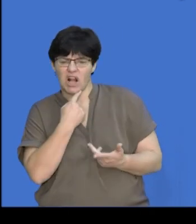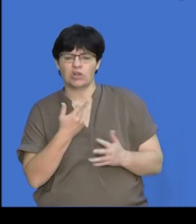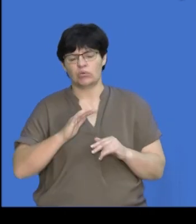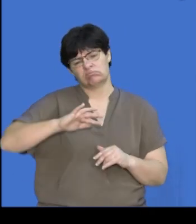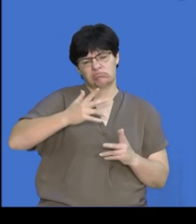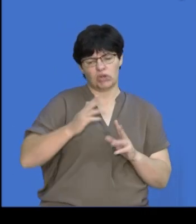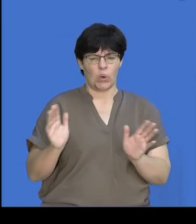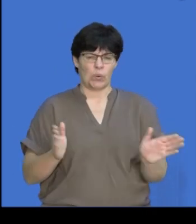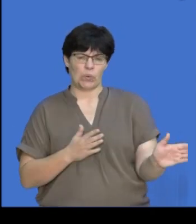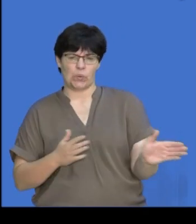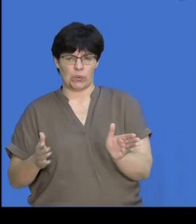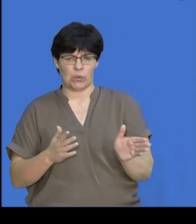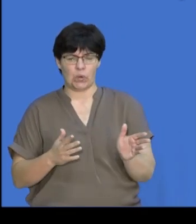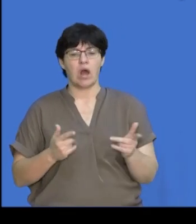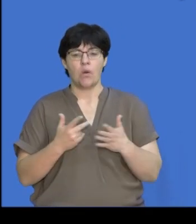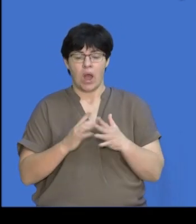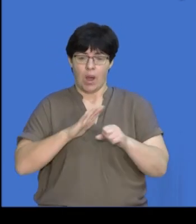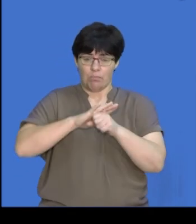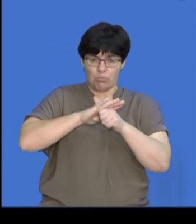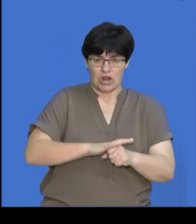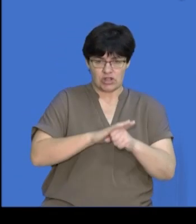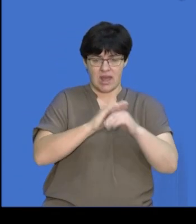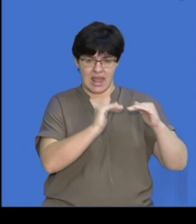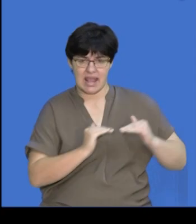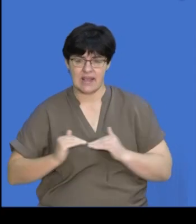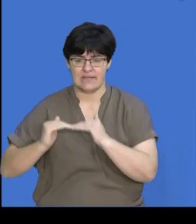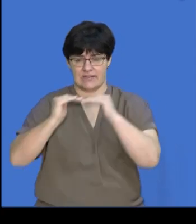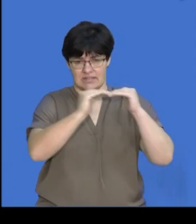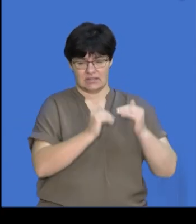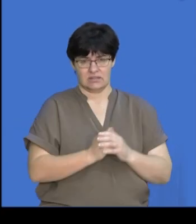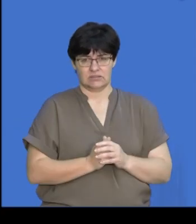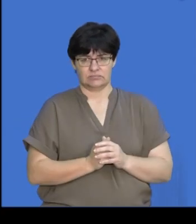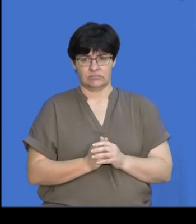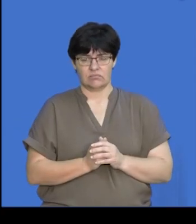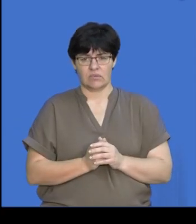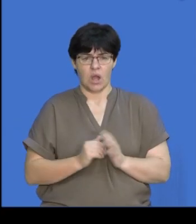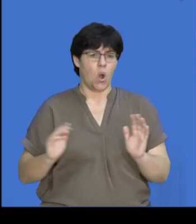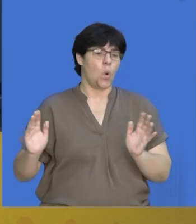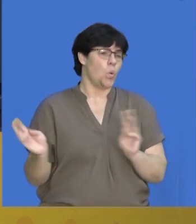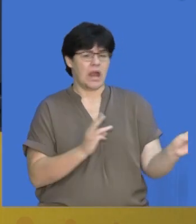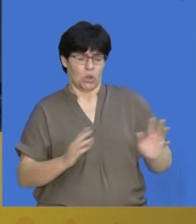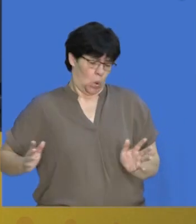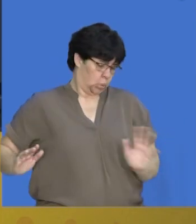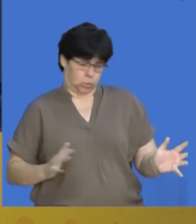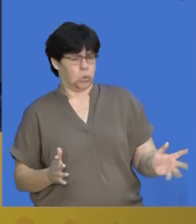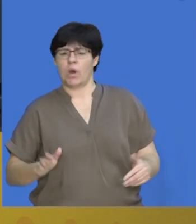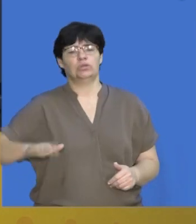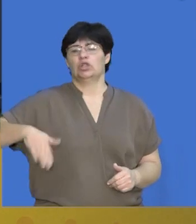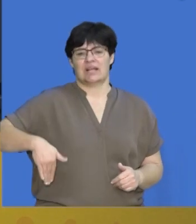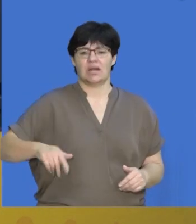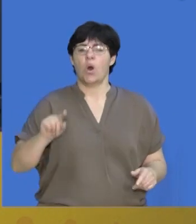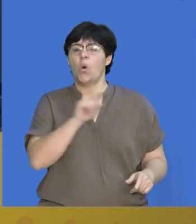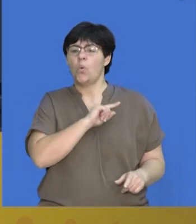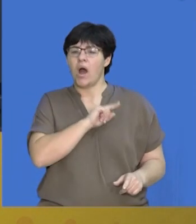with an even pressure gradient. What does this mean? The winds are not strong yet because the cold front